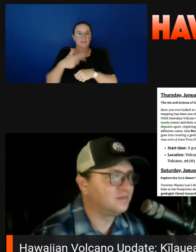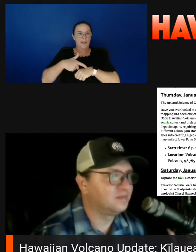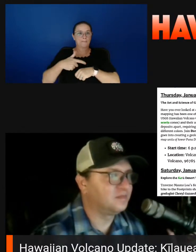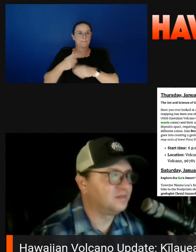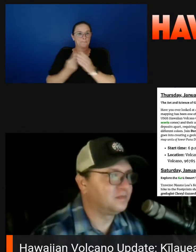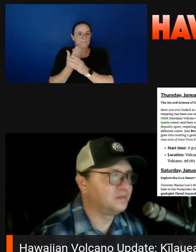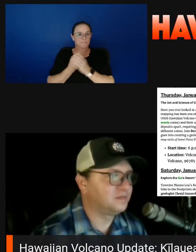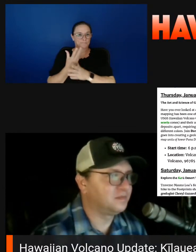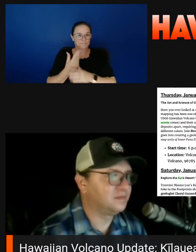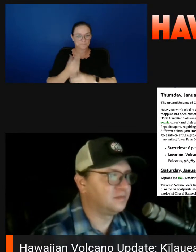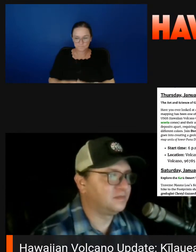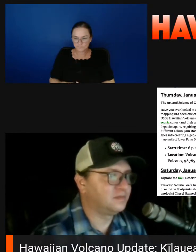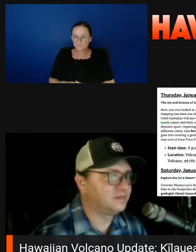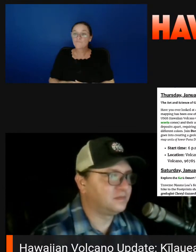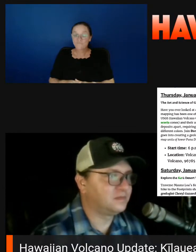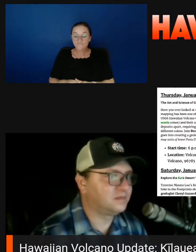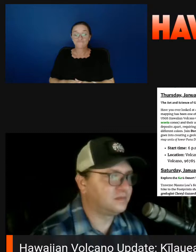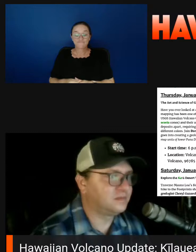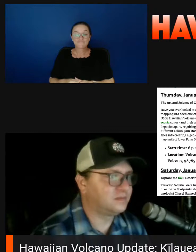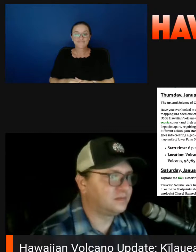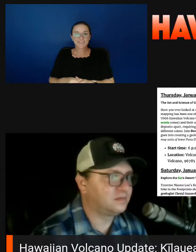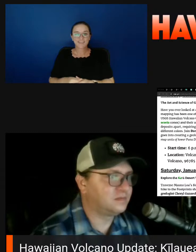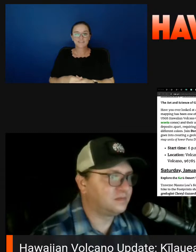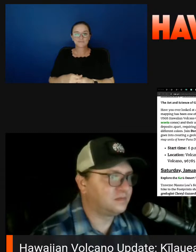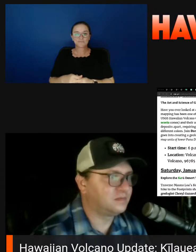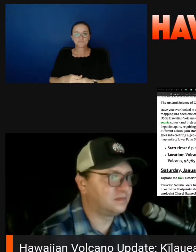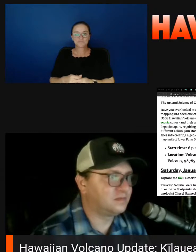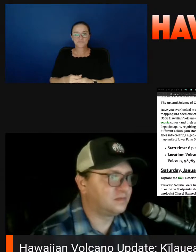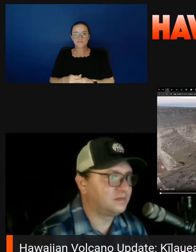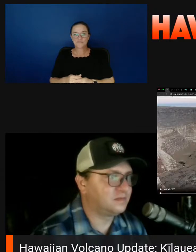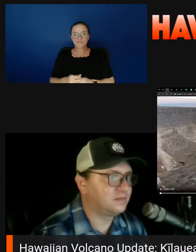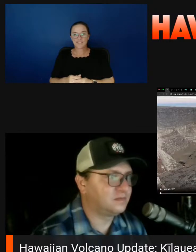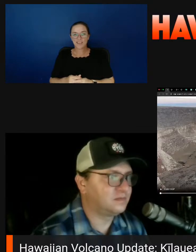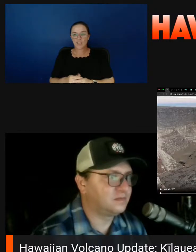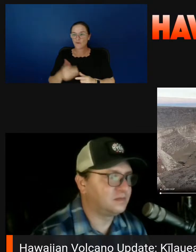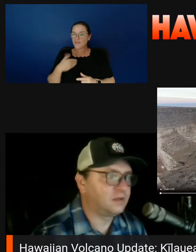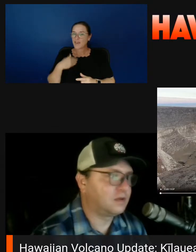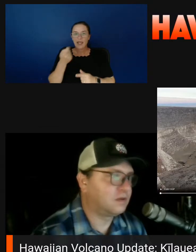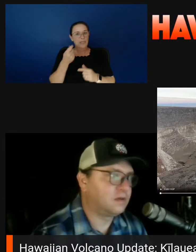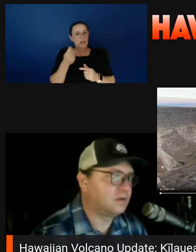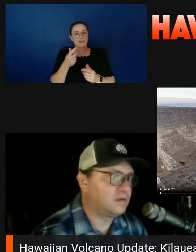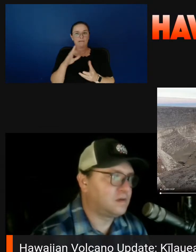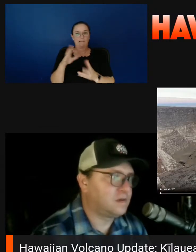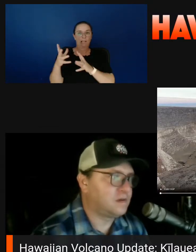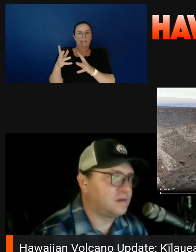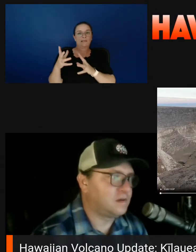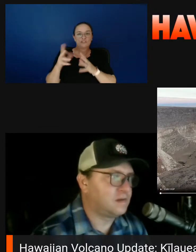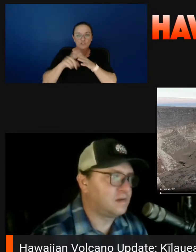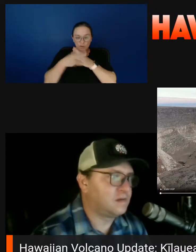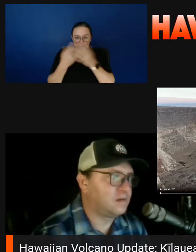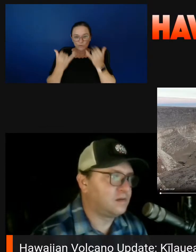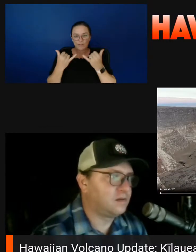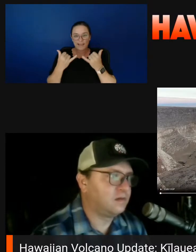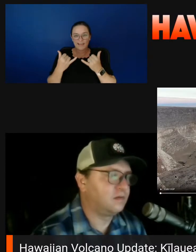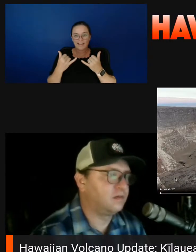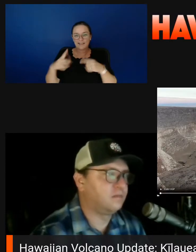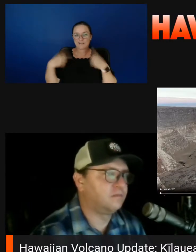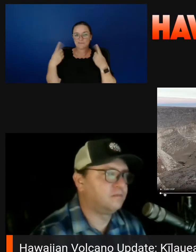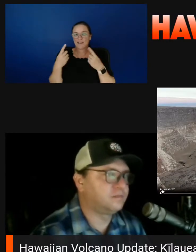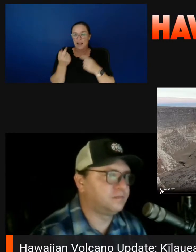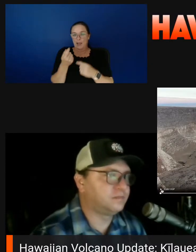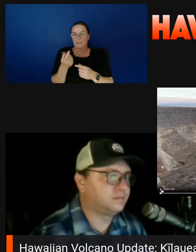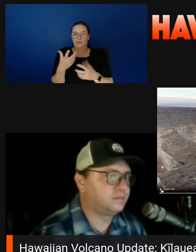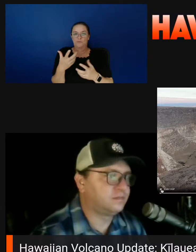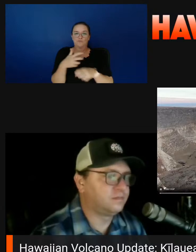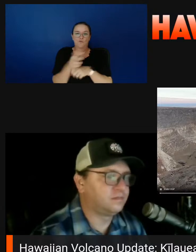All right. Yeah, for sure. So let's see if we get the right thing on the screen here. So we've had a little bit of a hiccup starting up today. It's been a little rougher than usual,